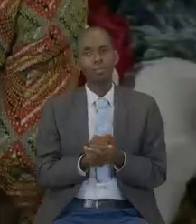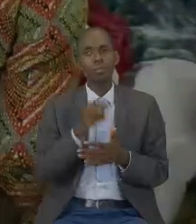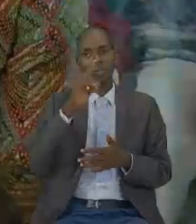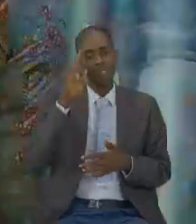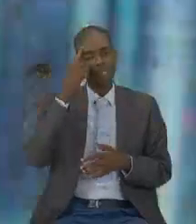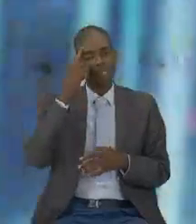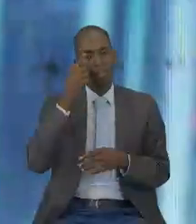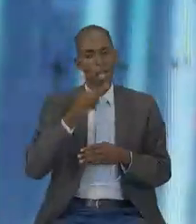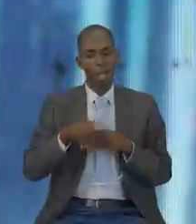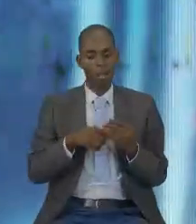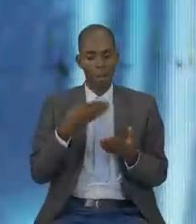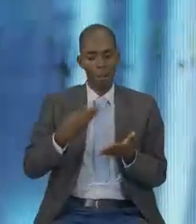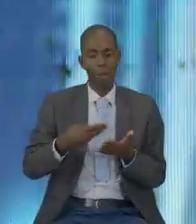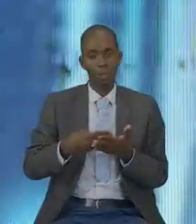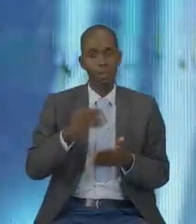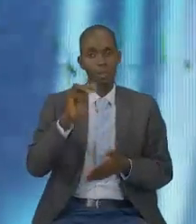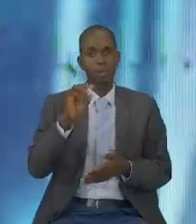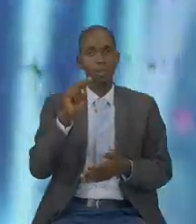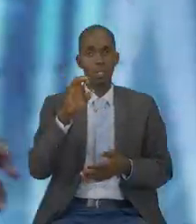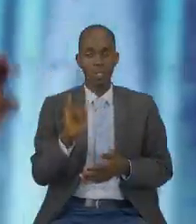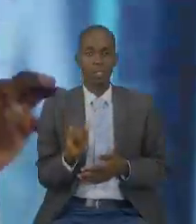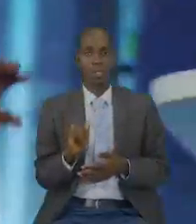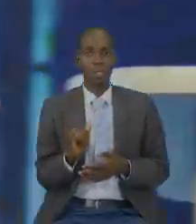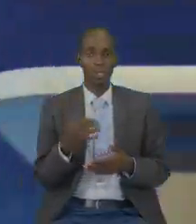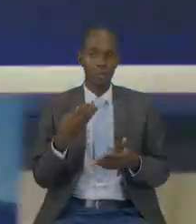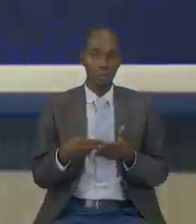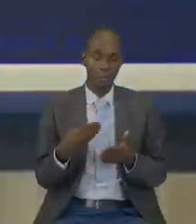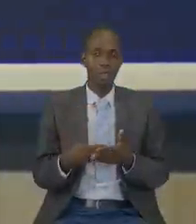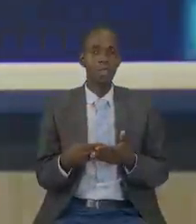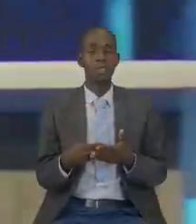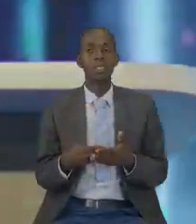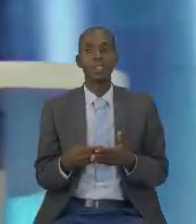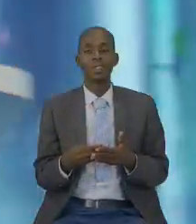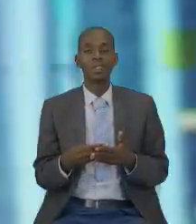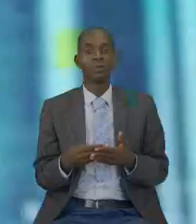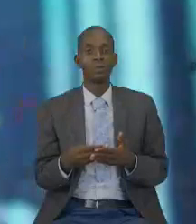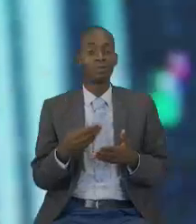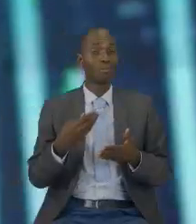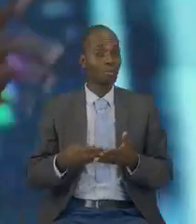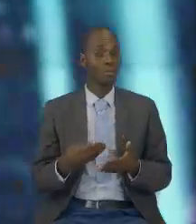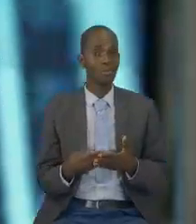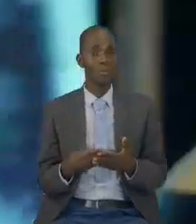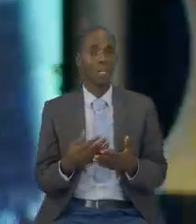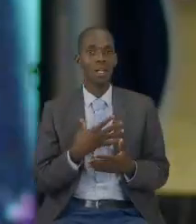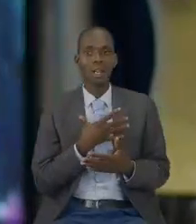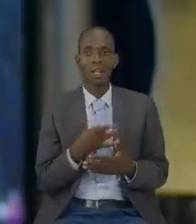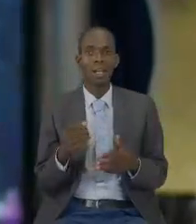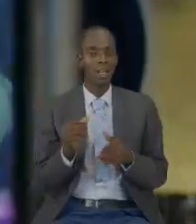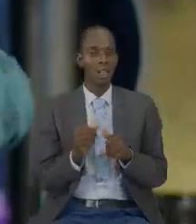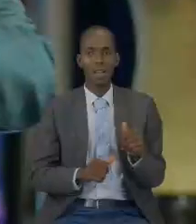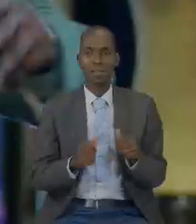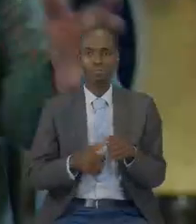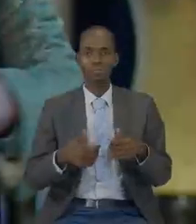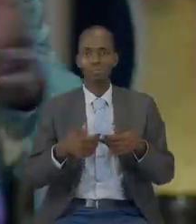mommy. Mommy likes every plate clean, clean. And, you know,